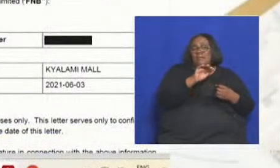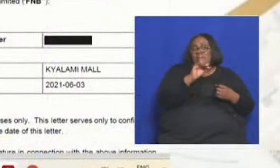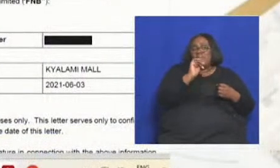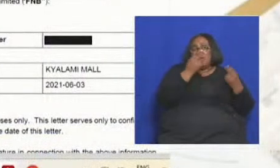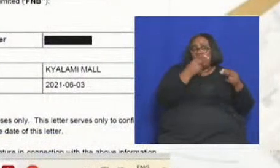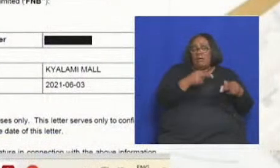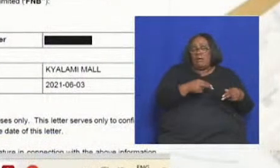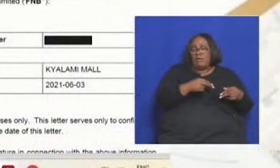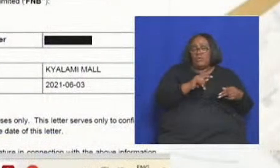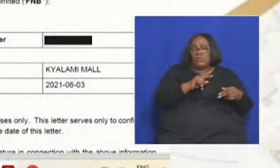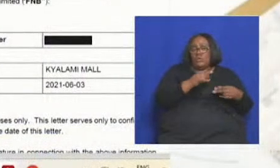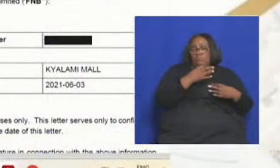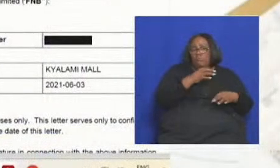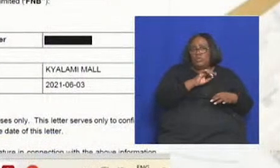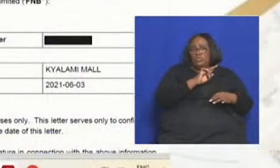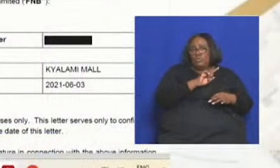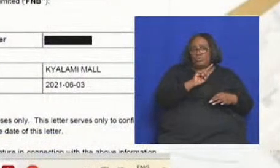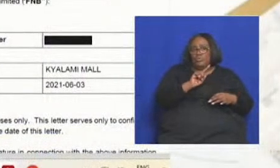page 120.